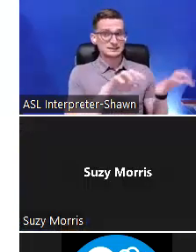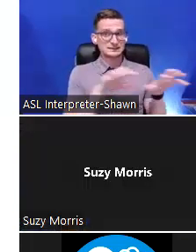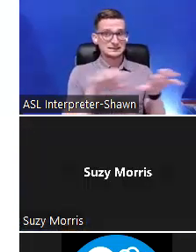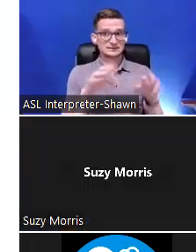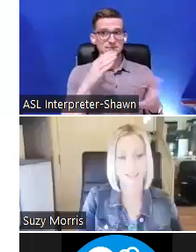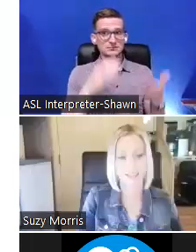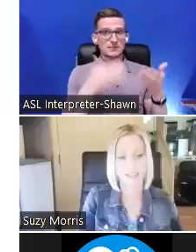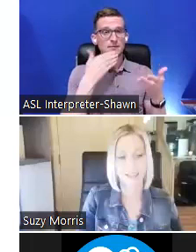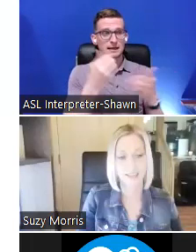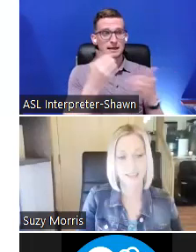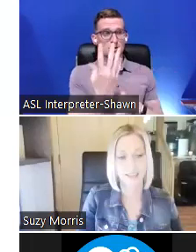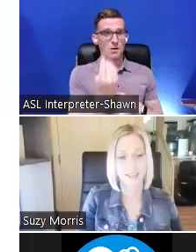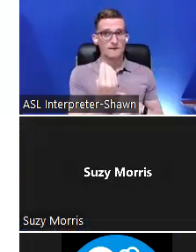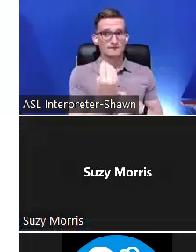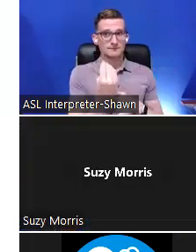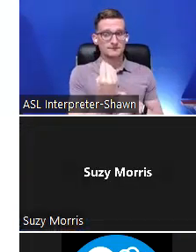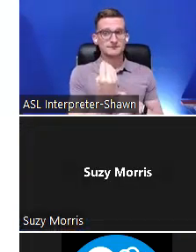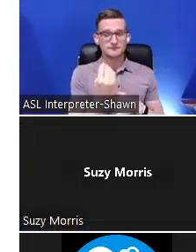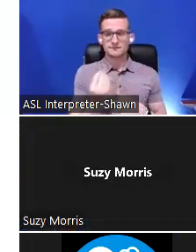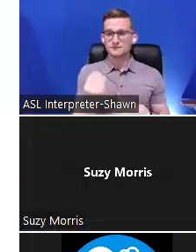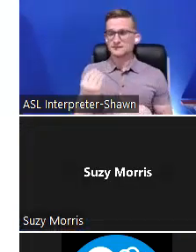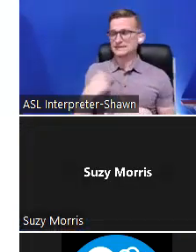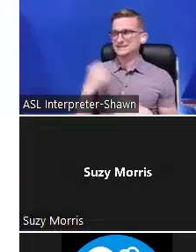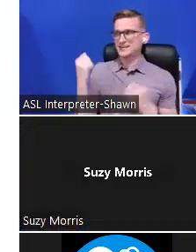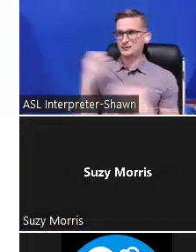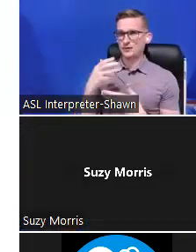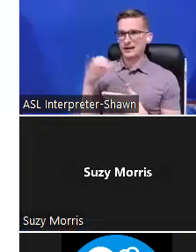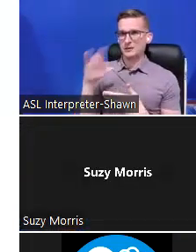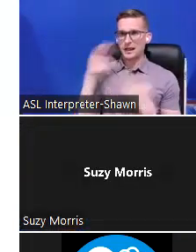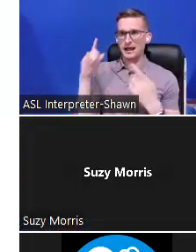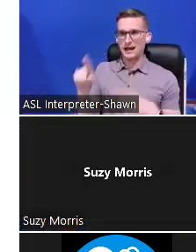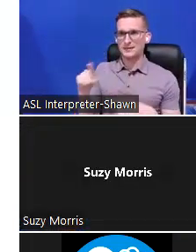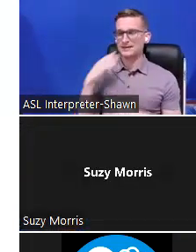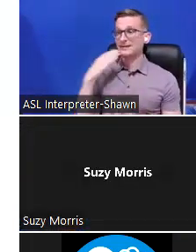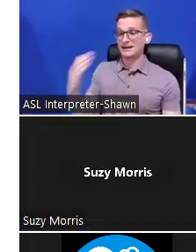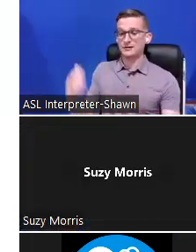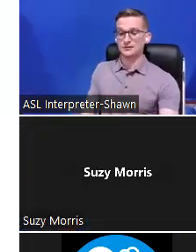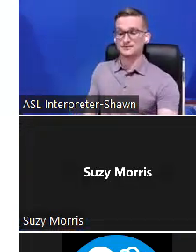off. Yeah, I was afraid of that. Thank you.